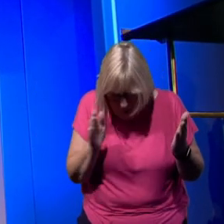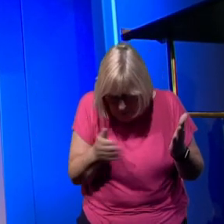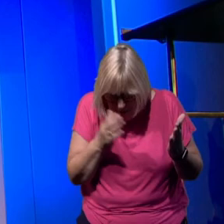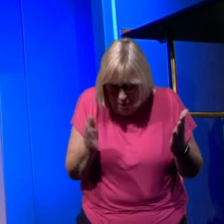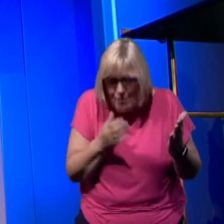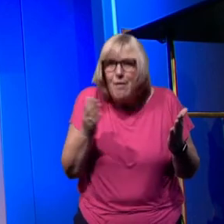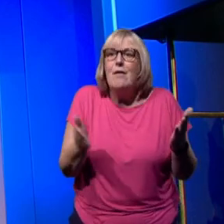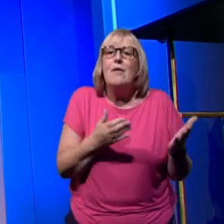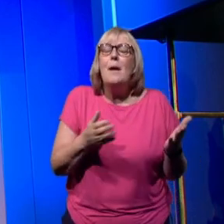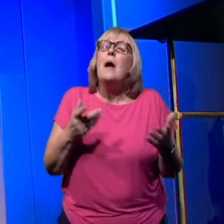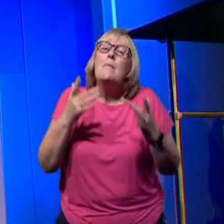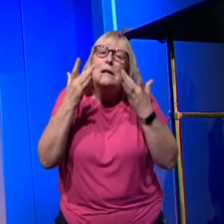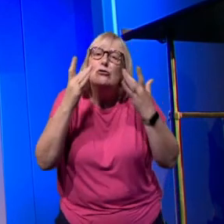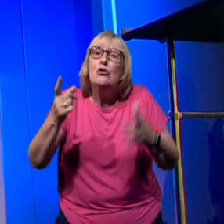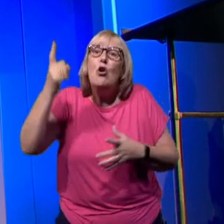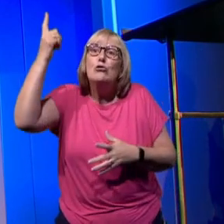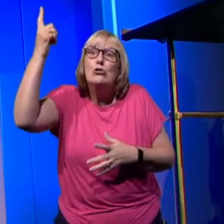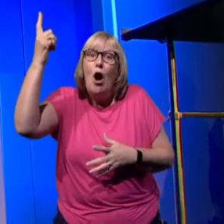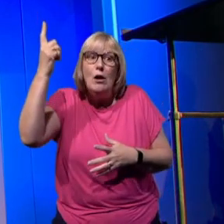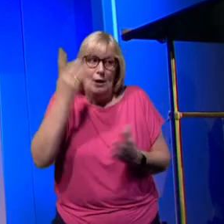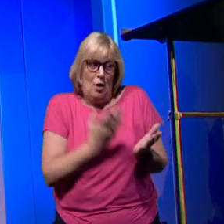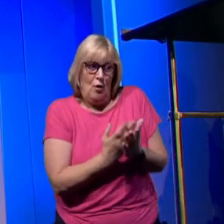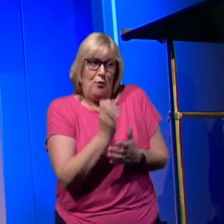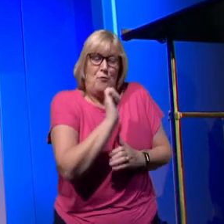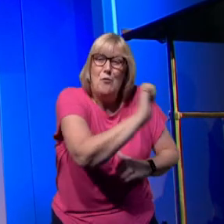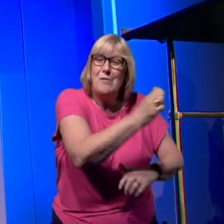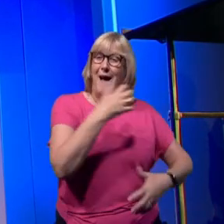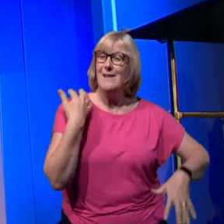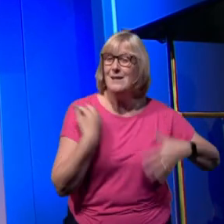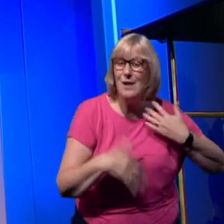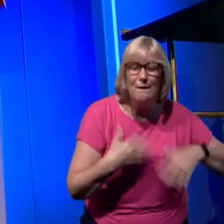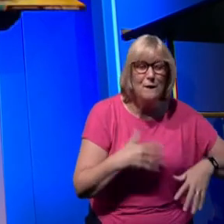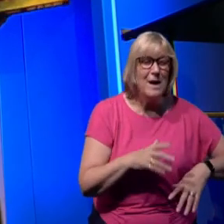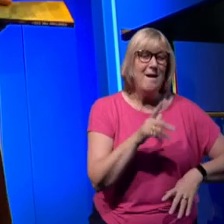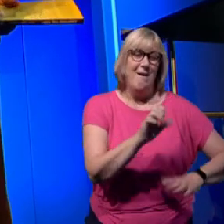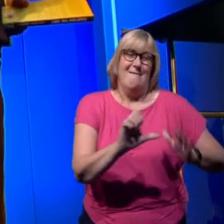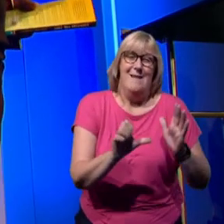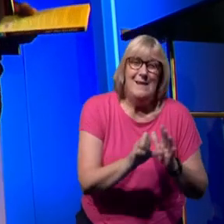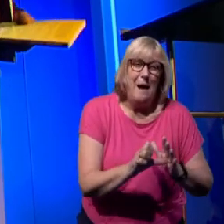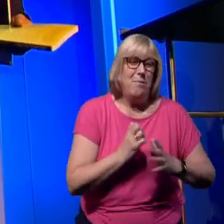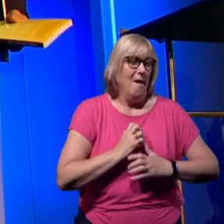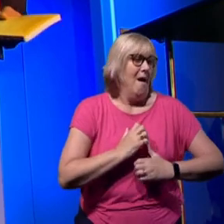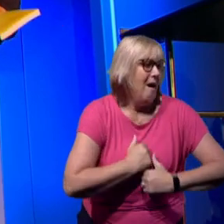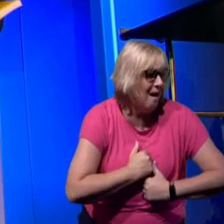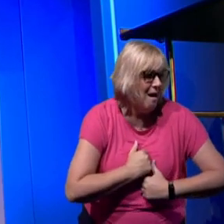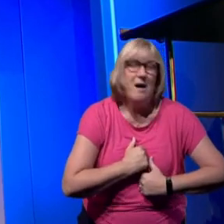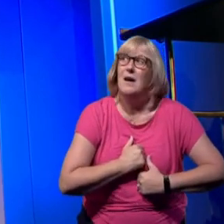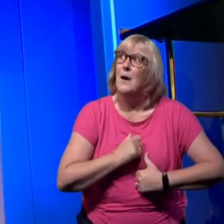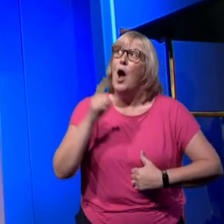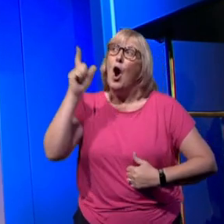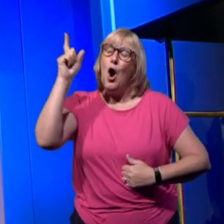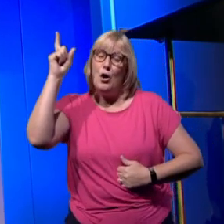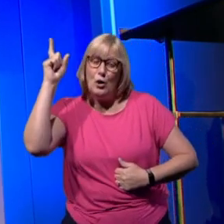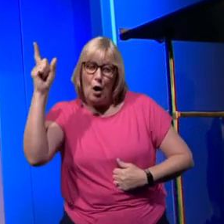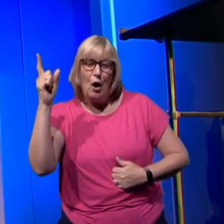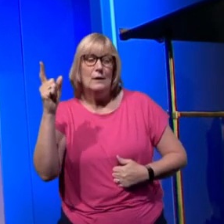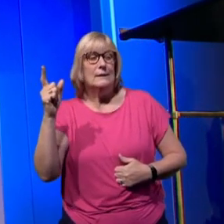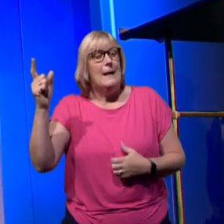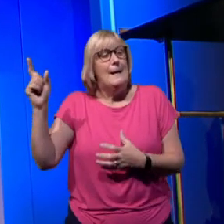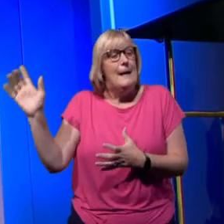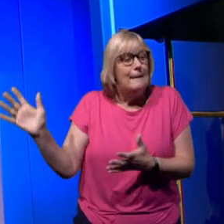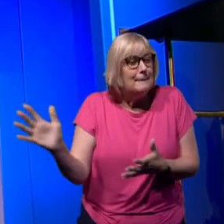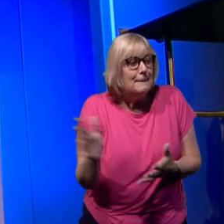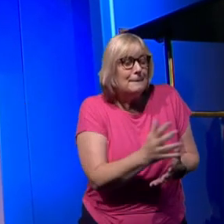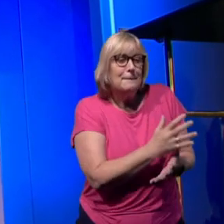how God, even in suffering, even in struggle and this desperate situation, how God brings